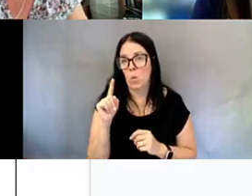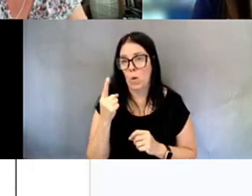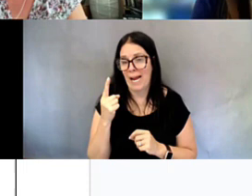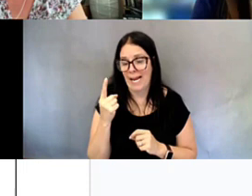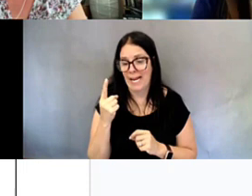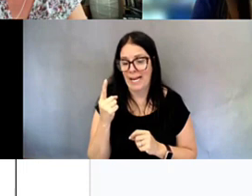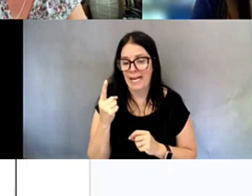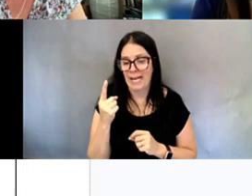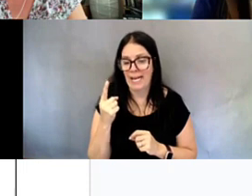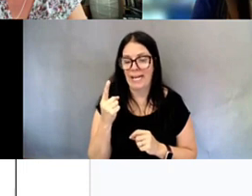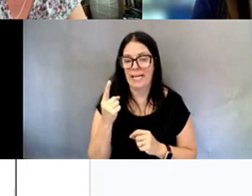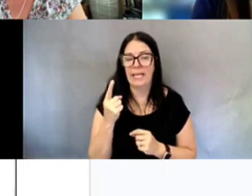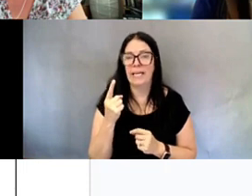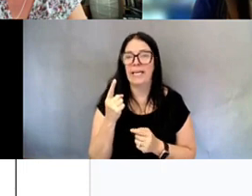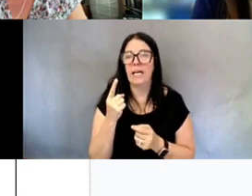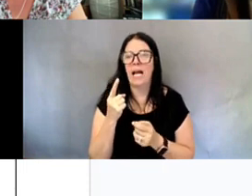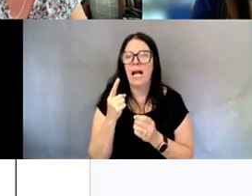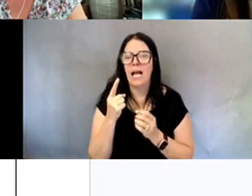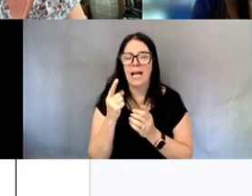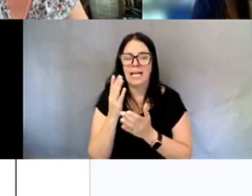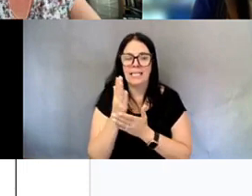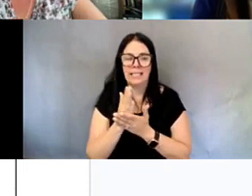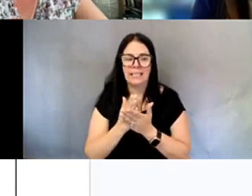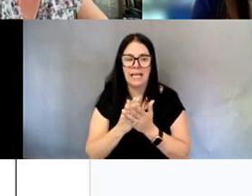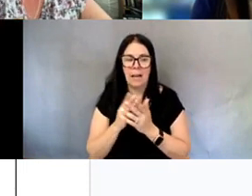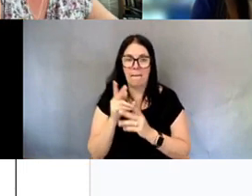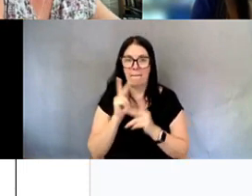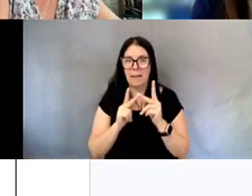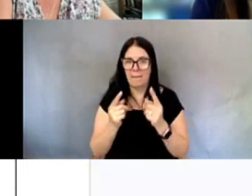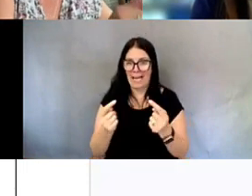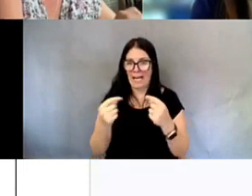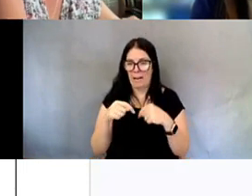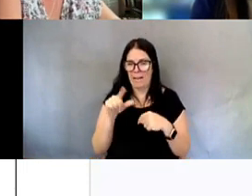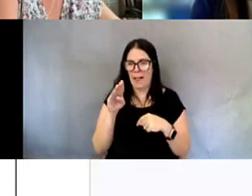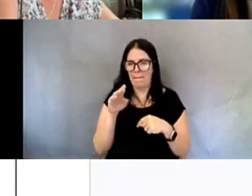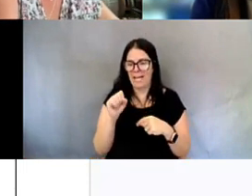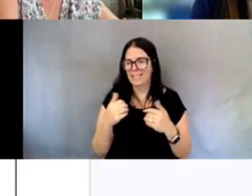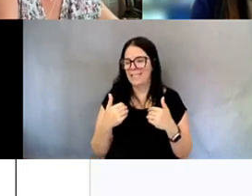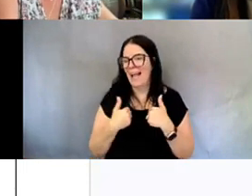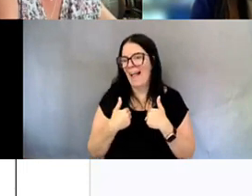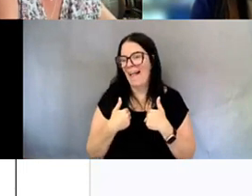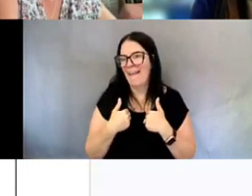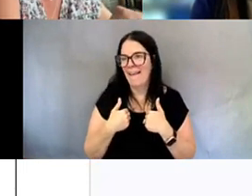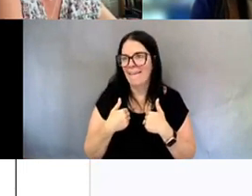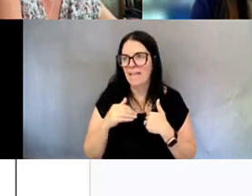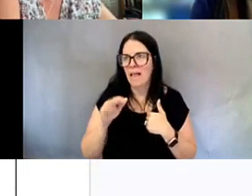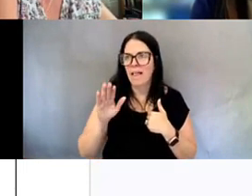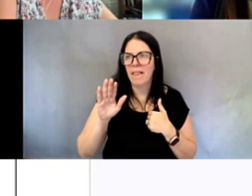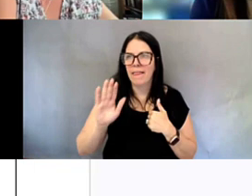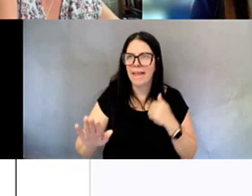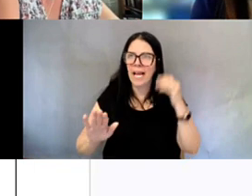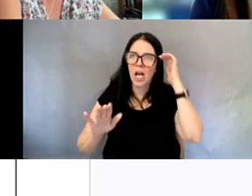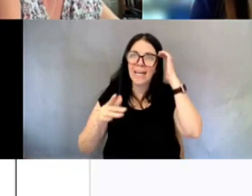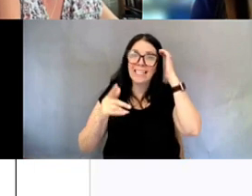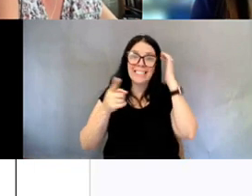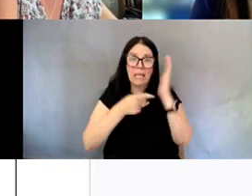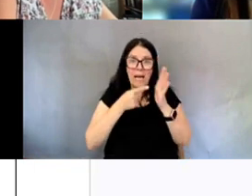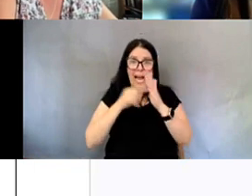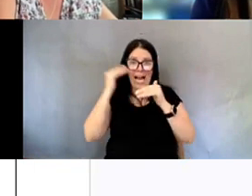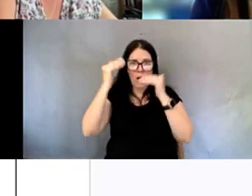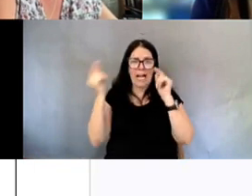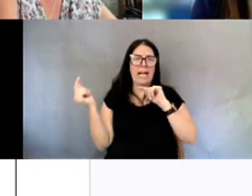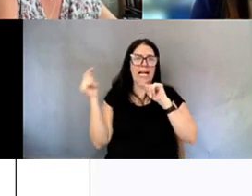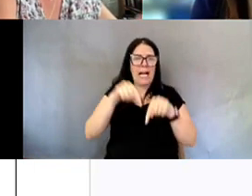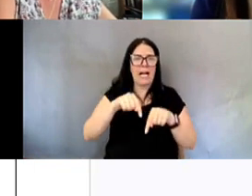the things people come to LBS with is, I guess, just their preconceptions of what school was like,